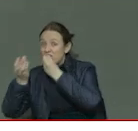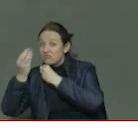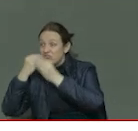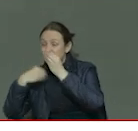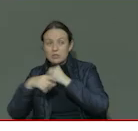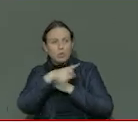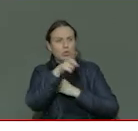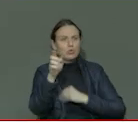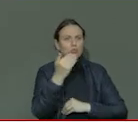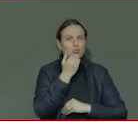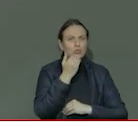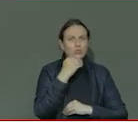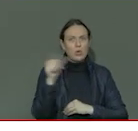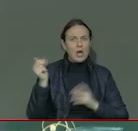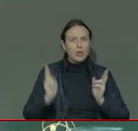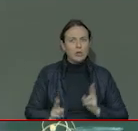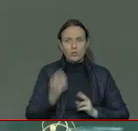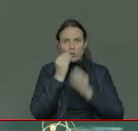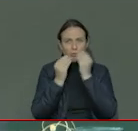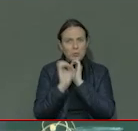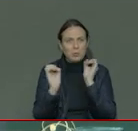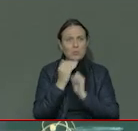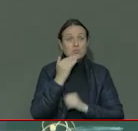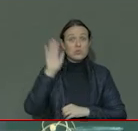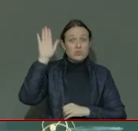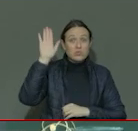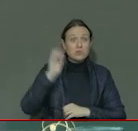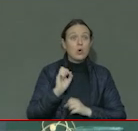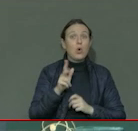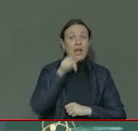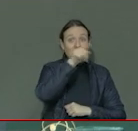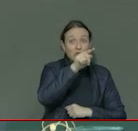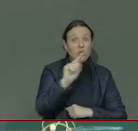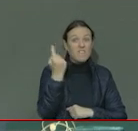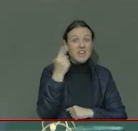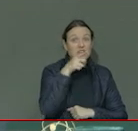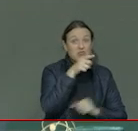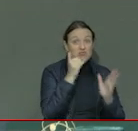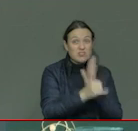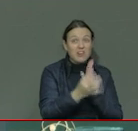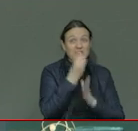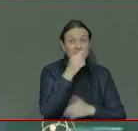be eating another human being? Right, then we will start eating you guys first. Thanks.